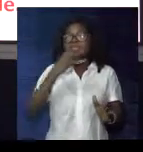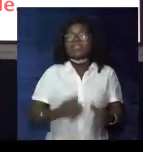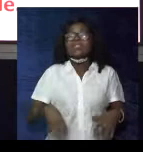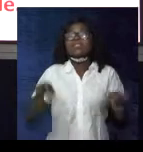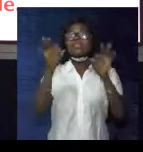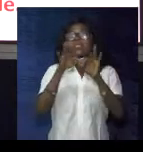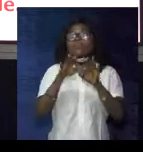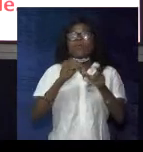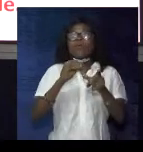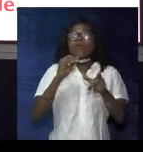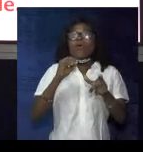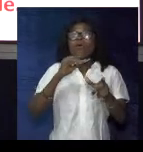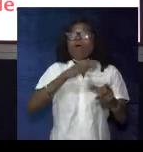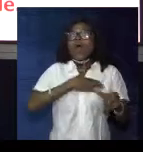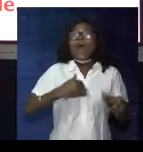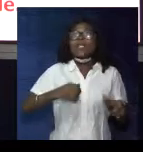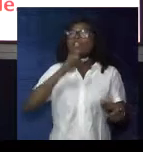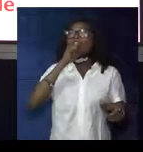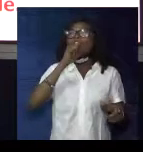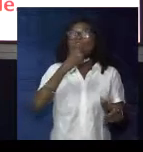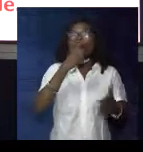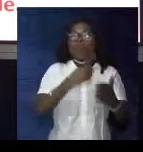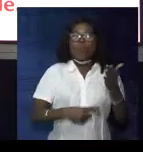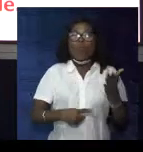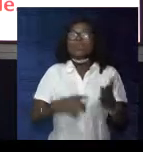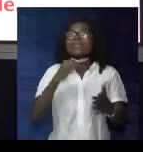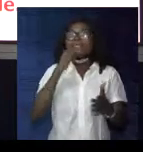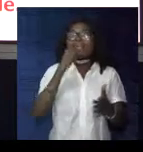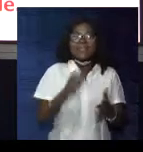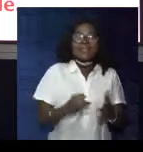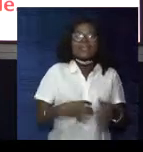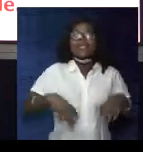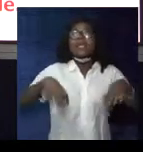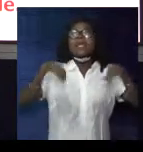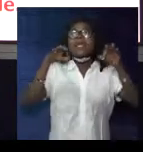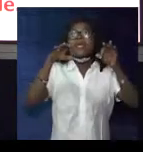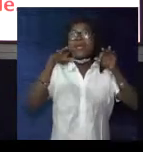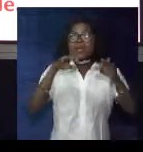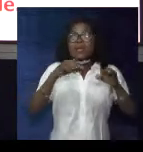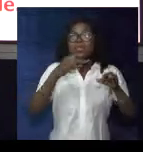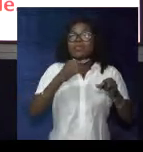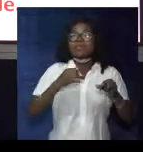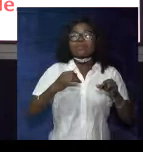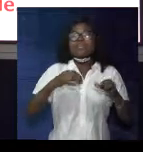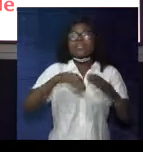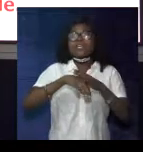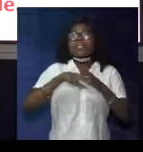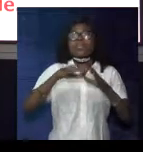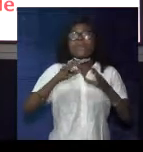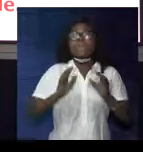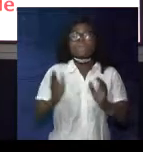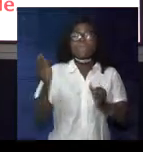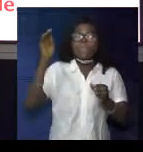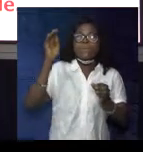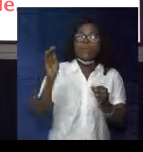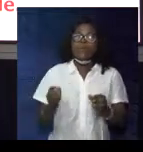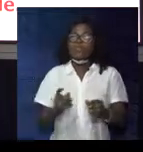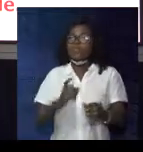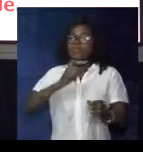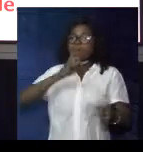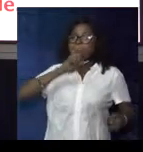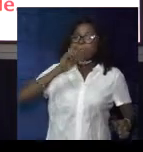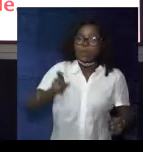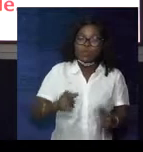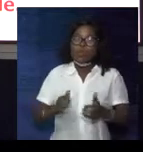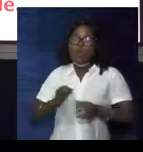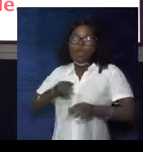imposed from outside. It expresses subjective obligations like the feeling